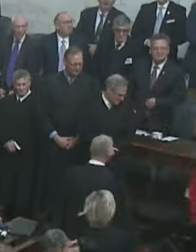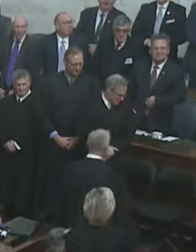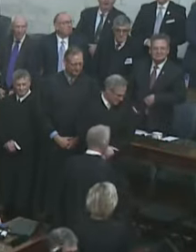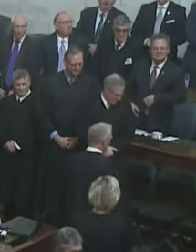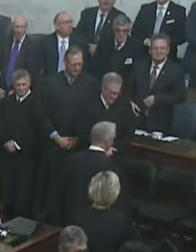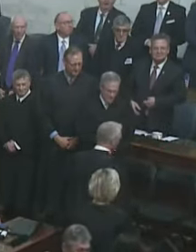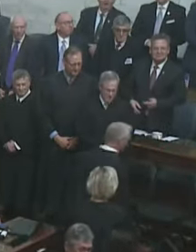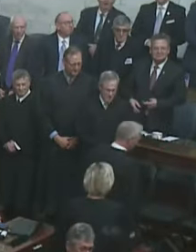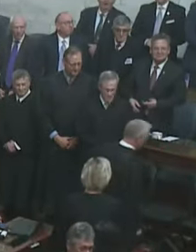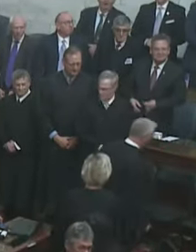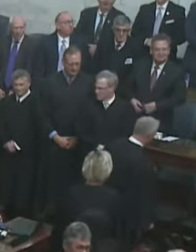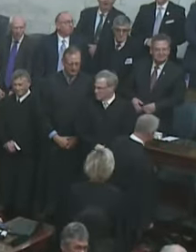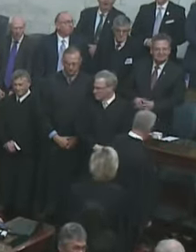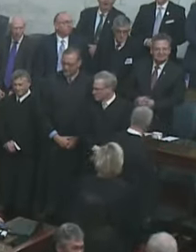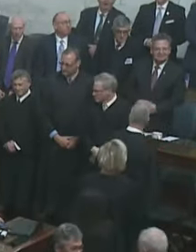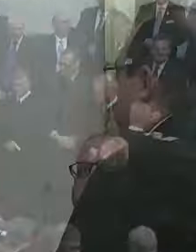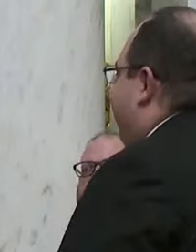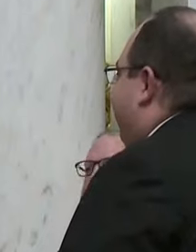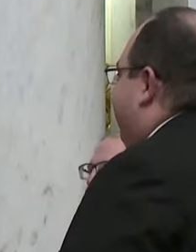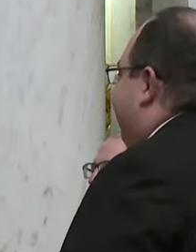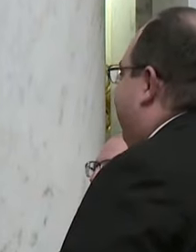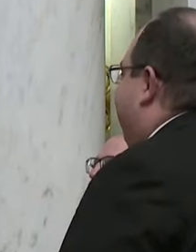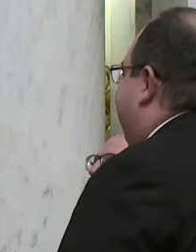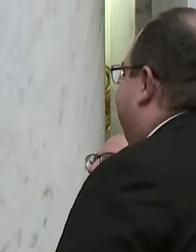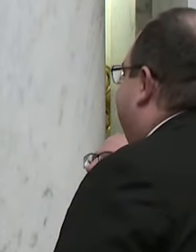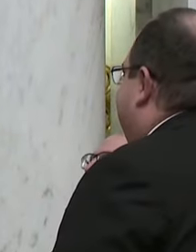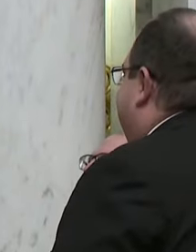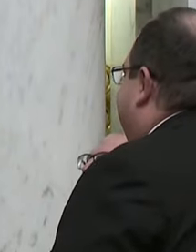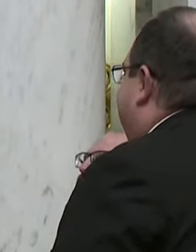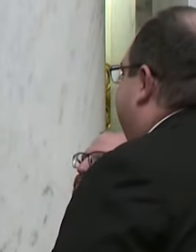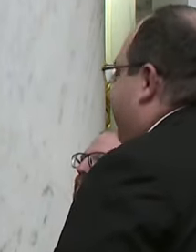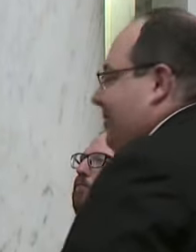be interesting to follow in the upcoming legislative session.